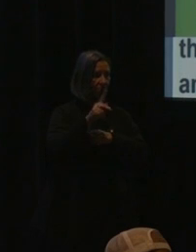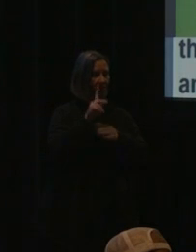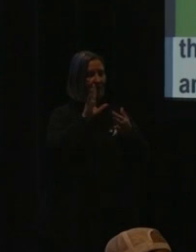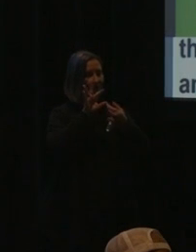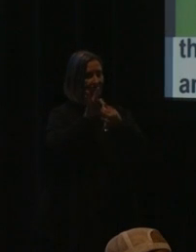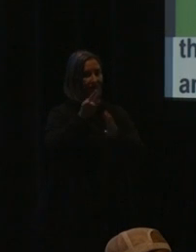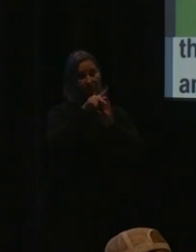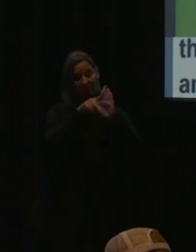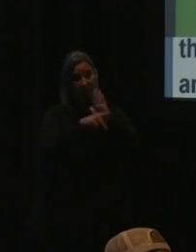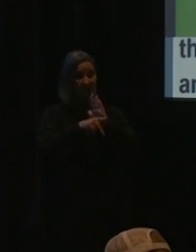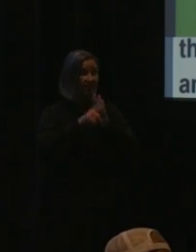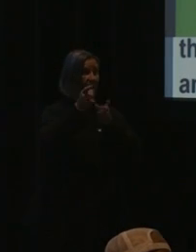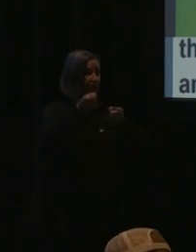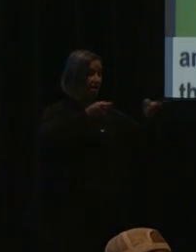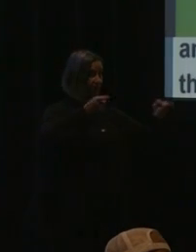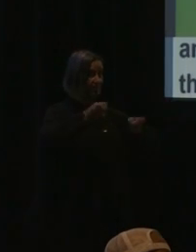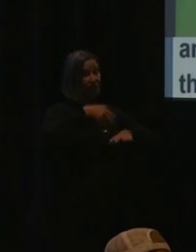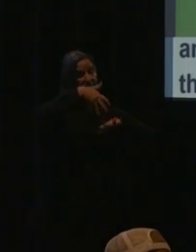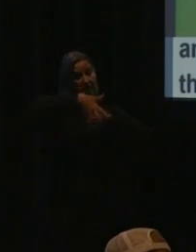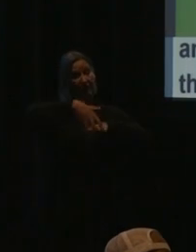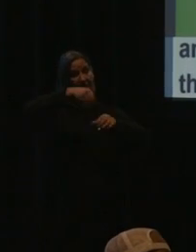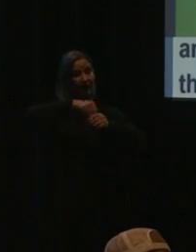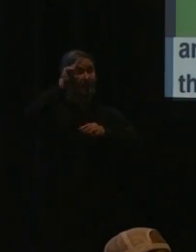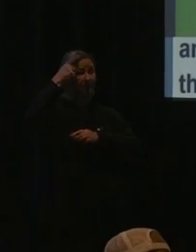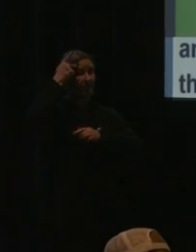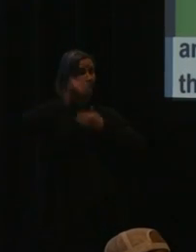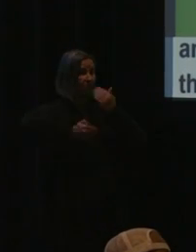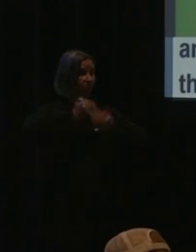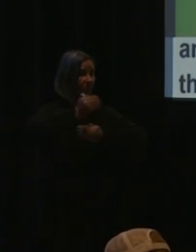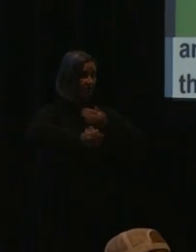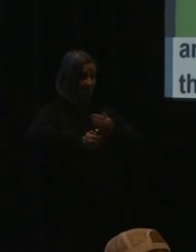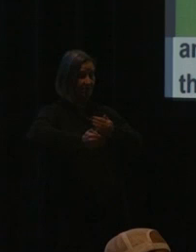policy and management frameworks that are embedded within broader political processes.